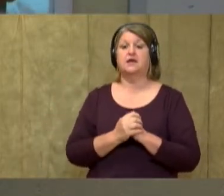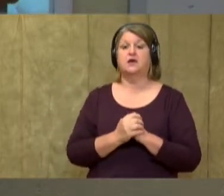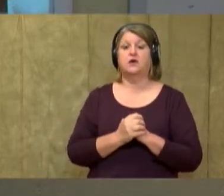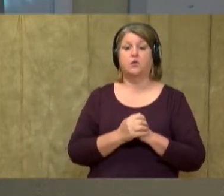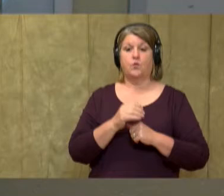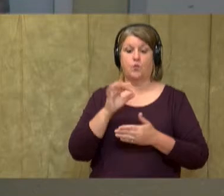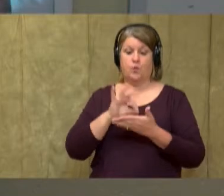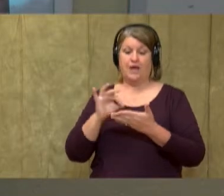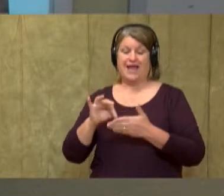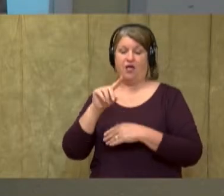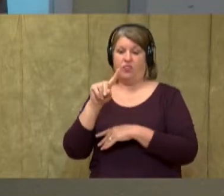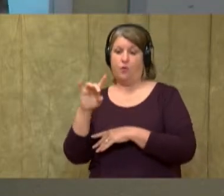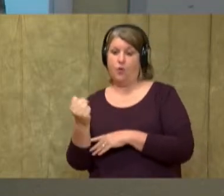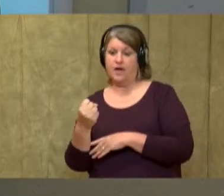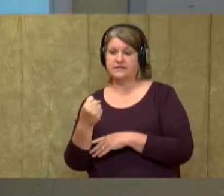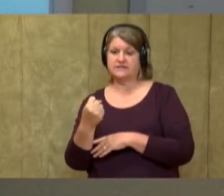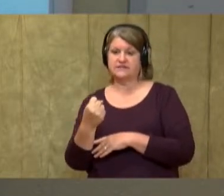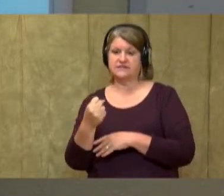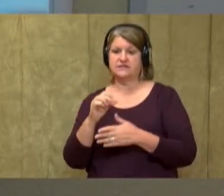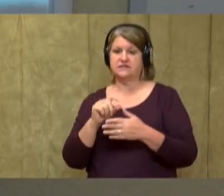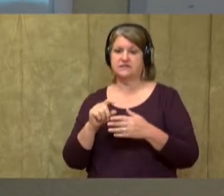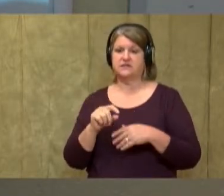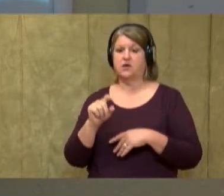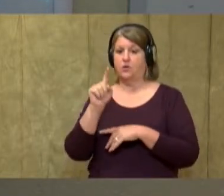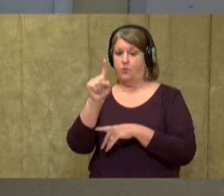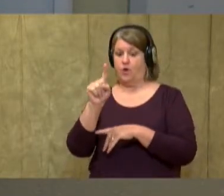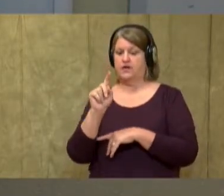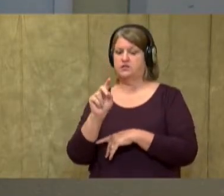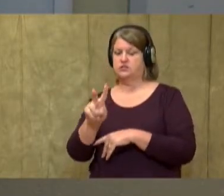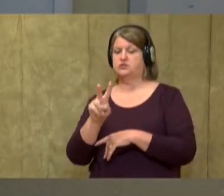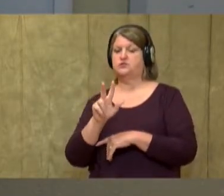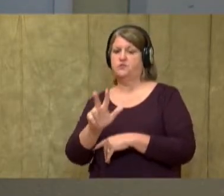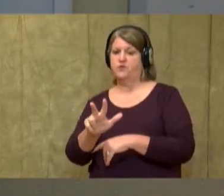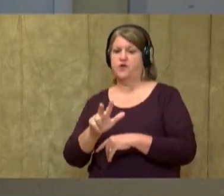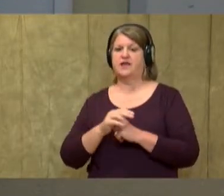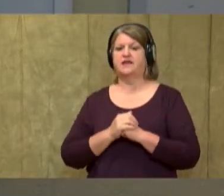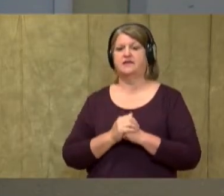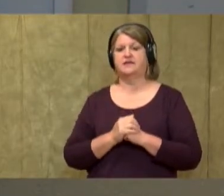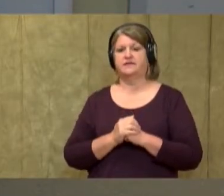count our ones, starting with 1. 1, 2, 3.